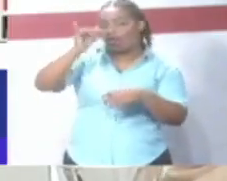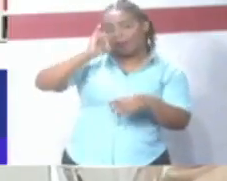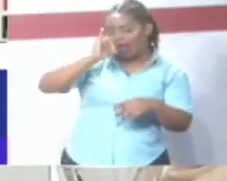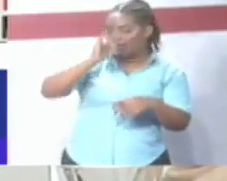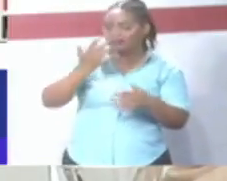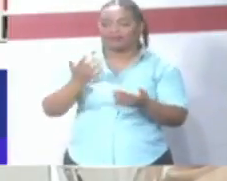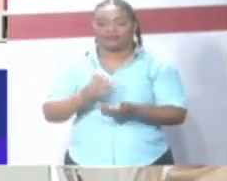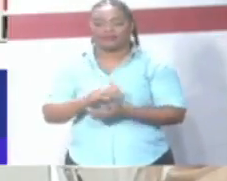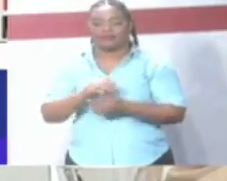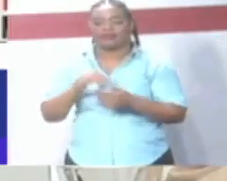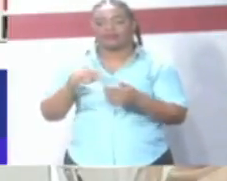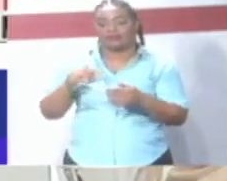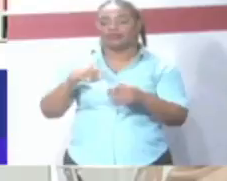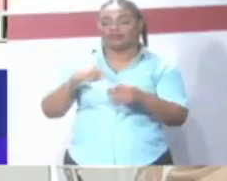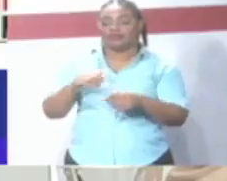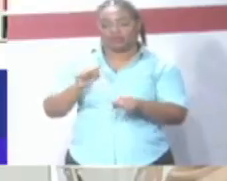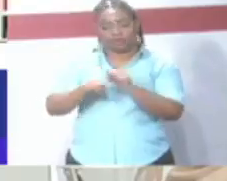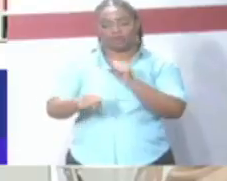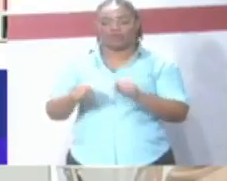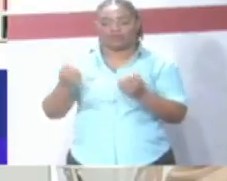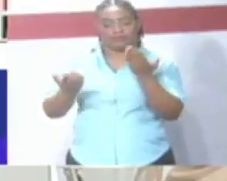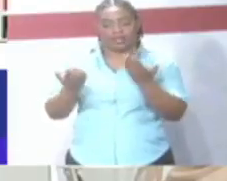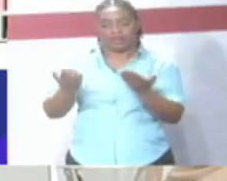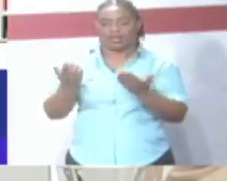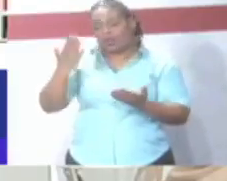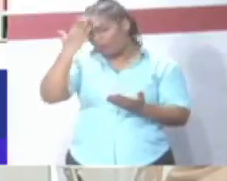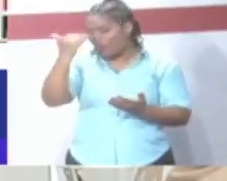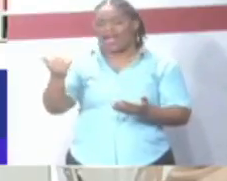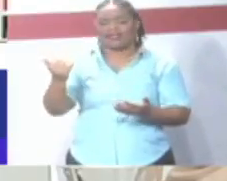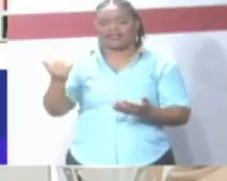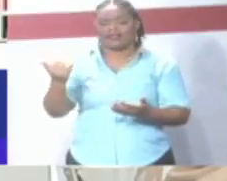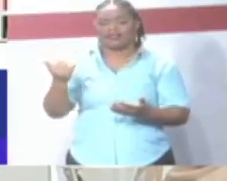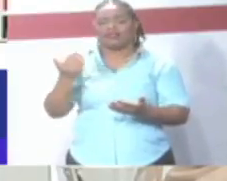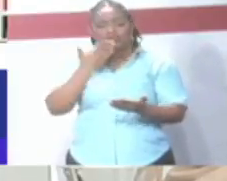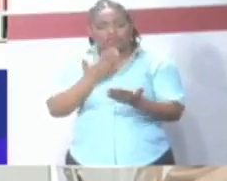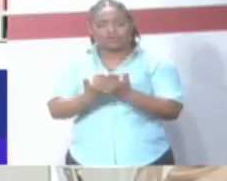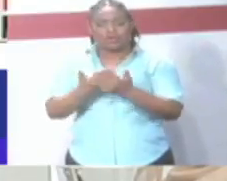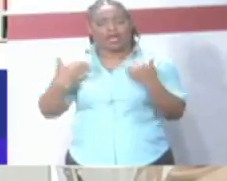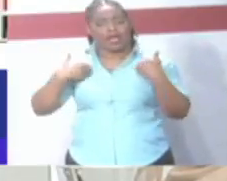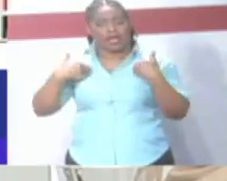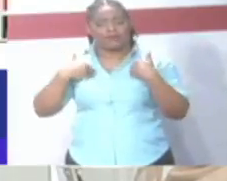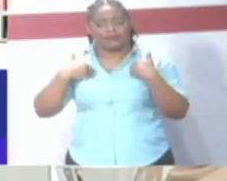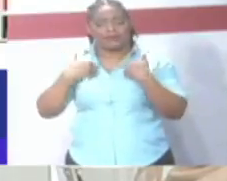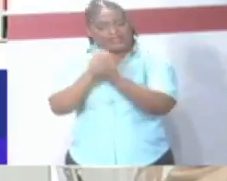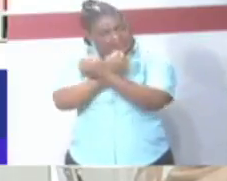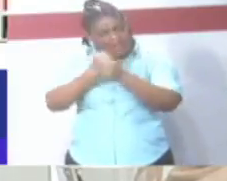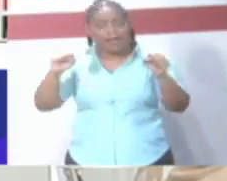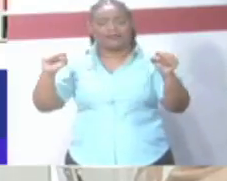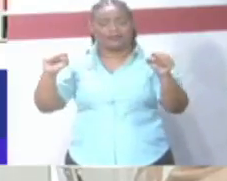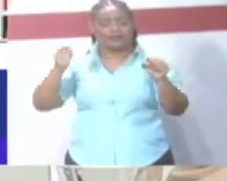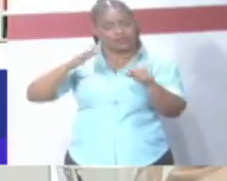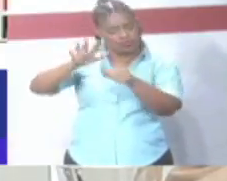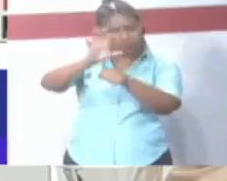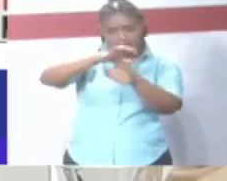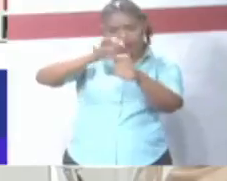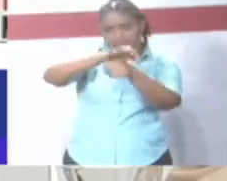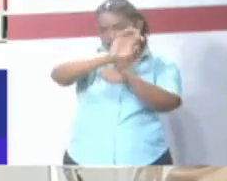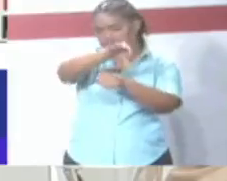zone concept is such a good concept. And if we get higher vaccine uptake due to the safe